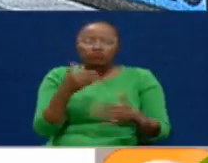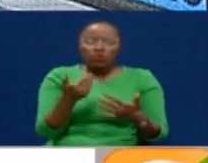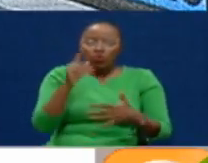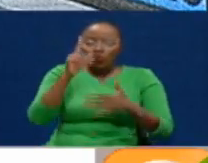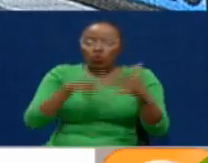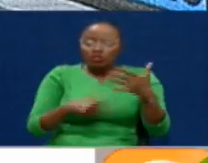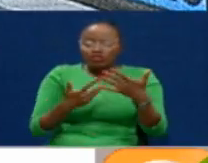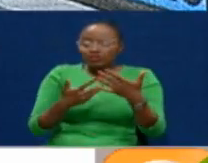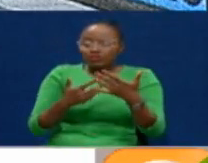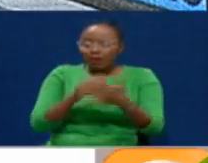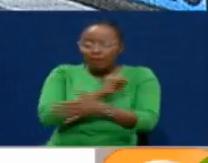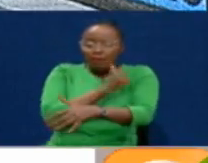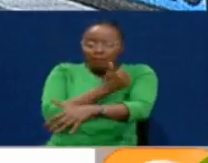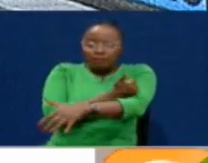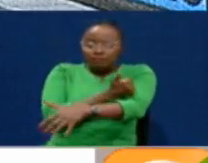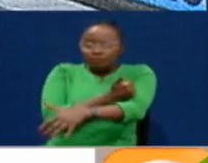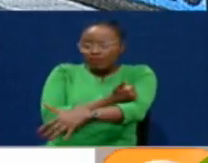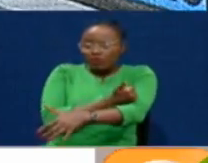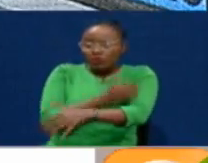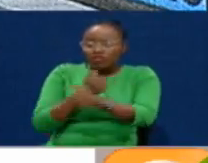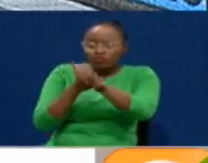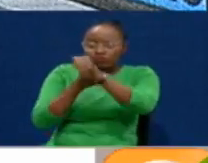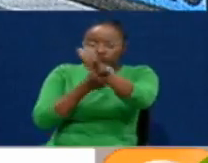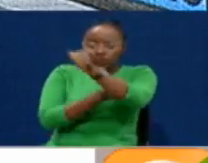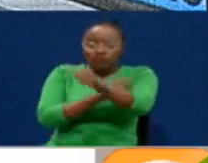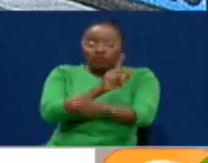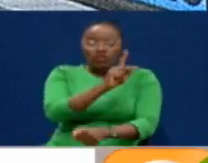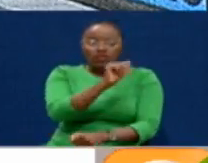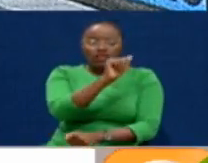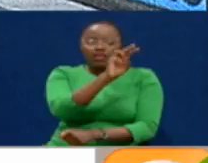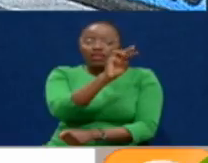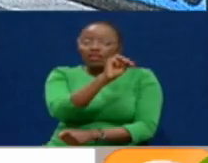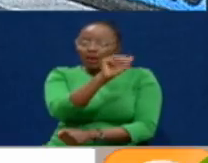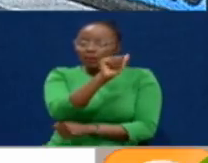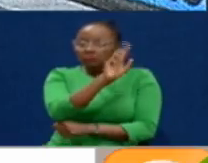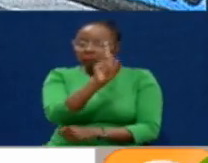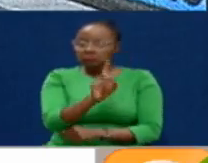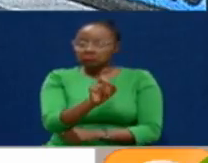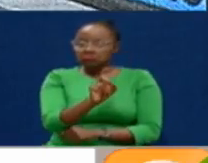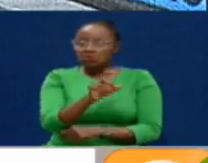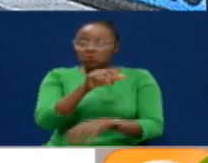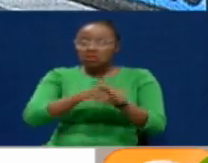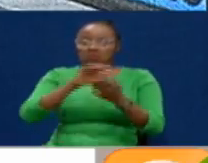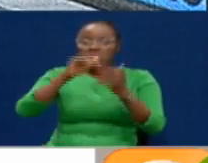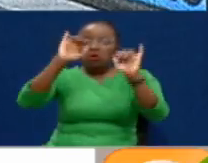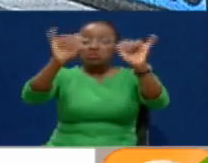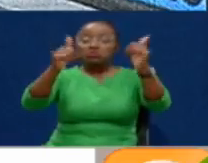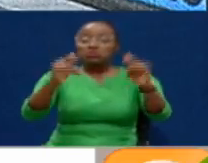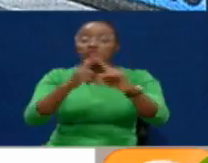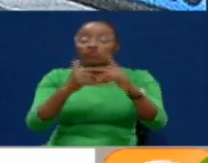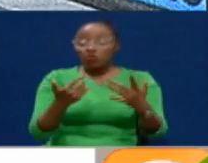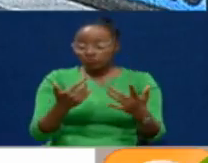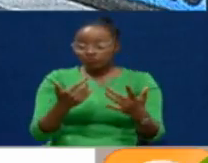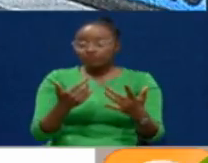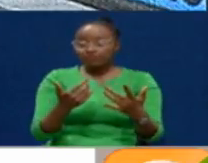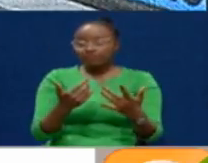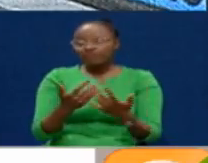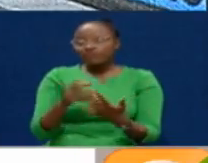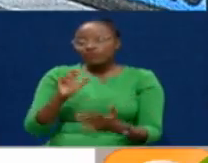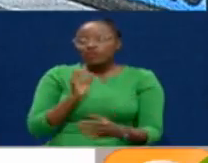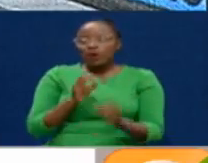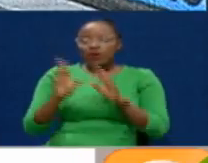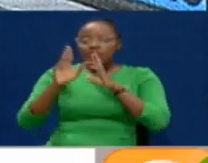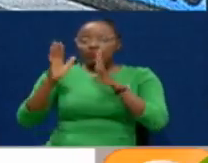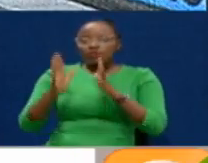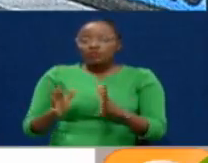force is backing Professor Kiama's push? Let's get more from our very own Francis